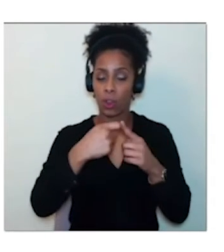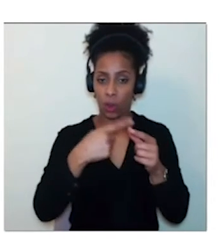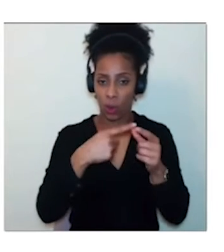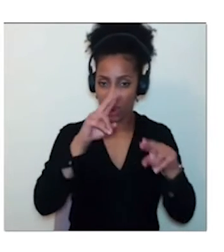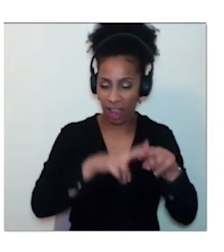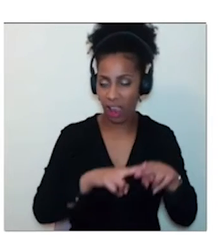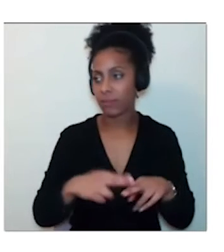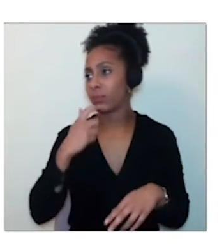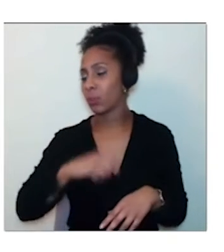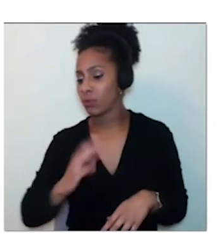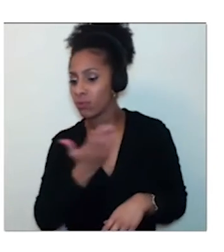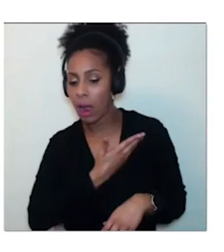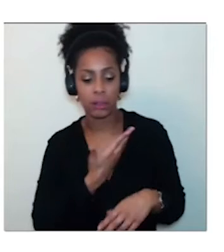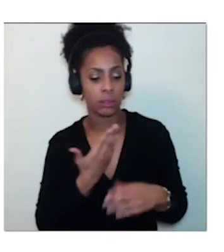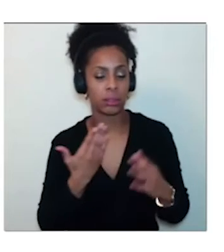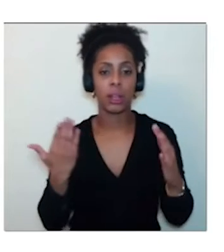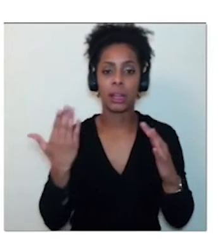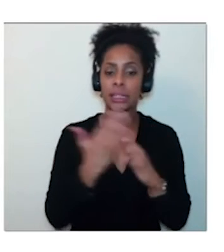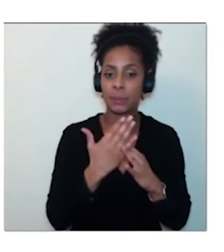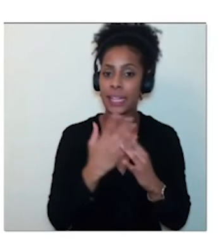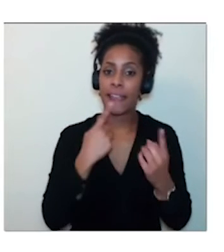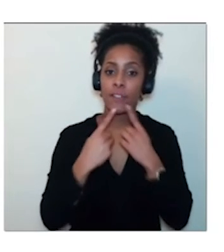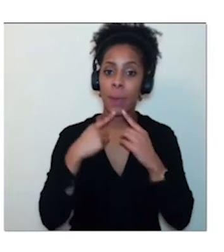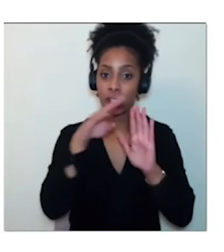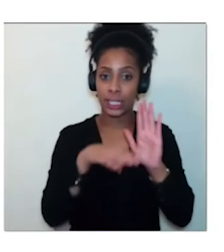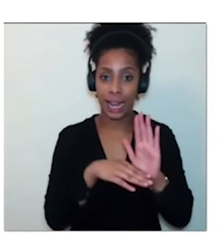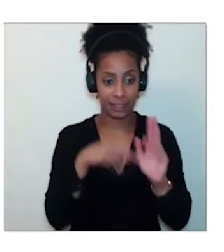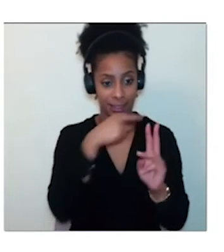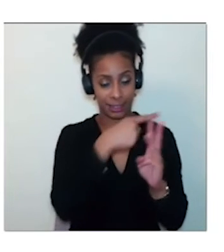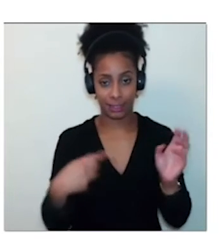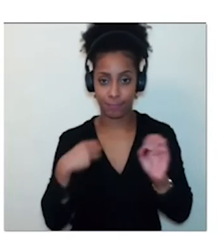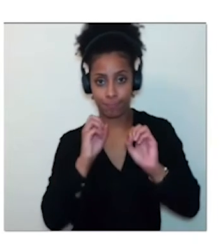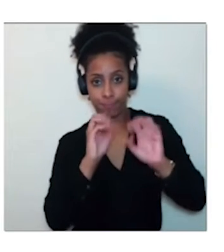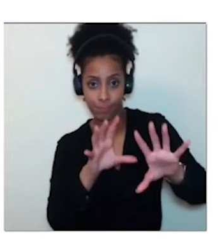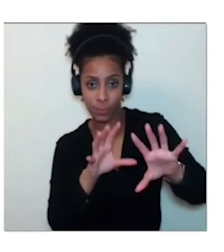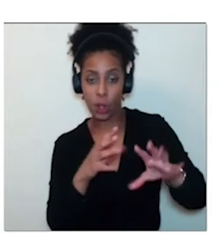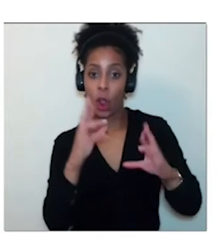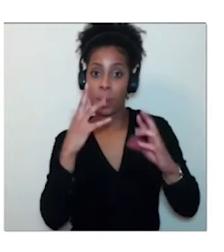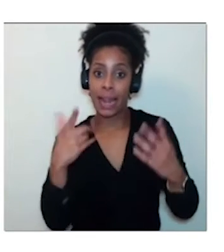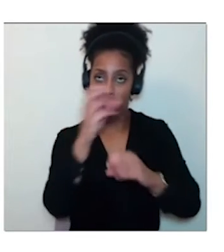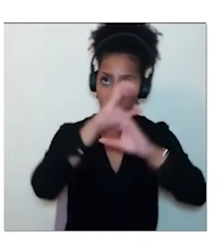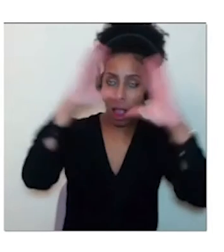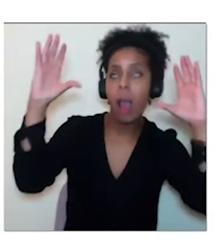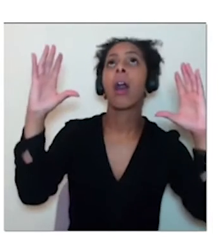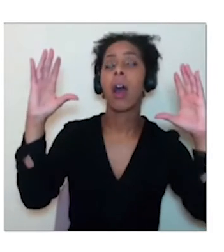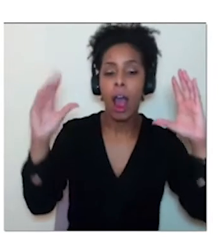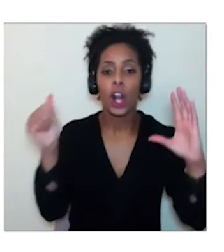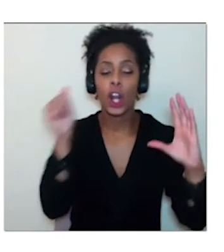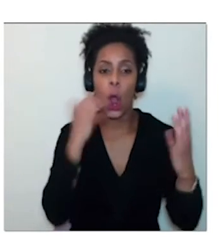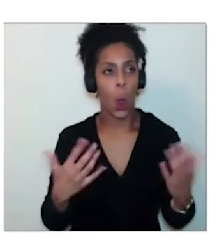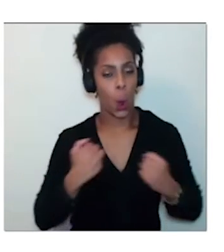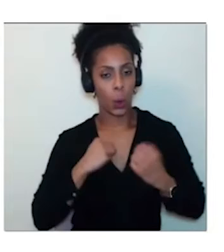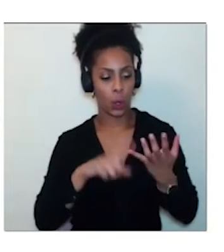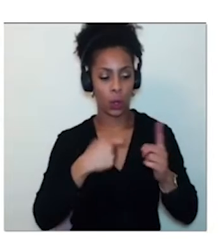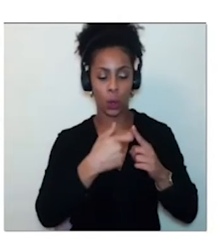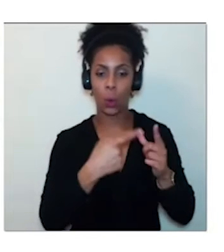disability and accessible information standards, I hope that you now have a good understanding of what UKAAF does. Our